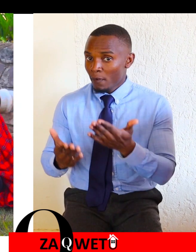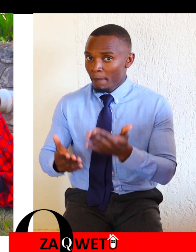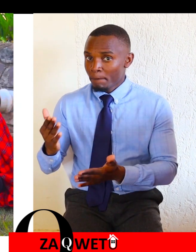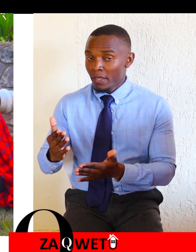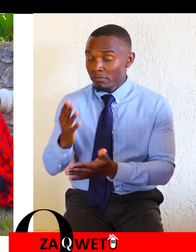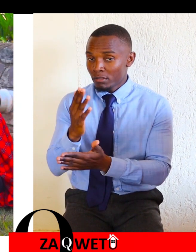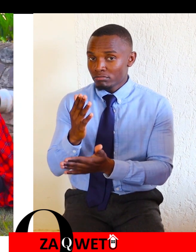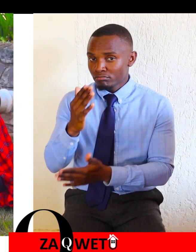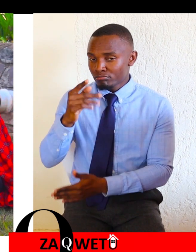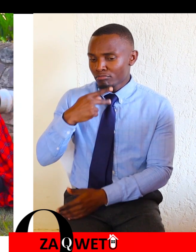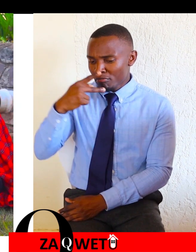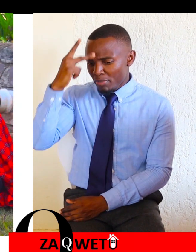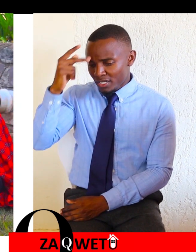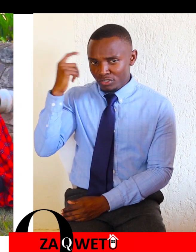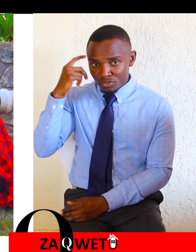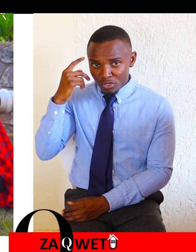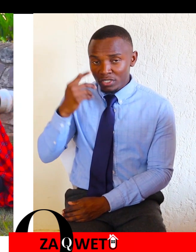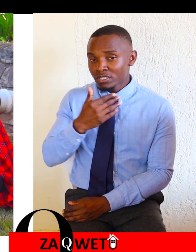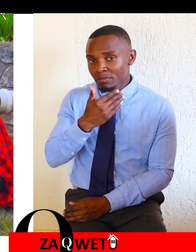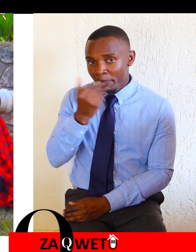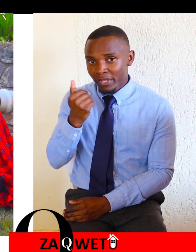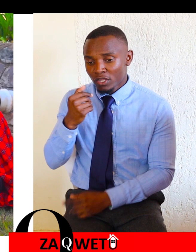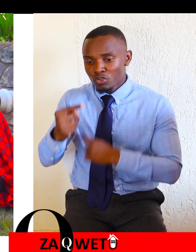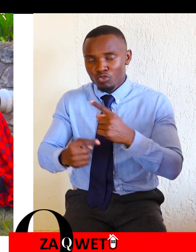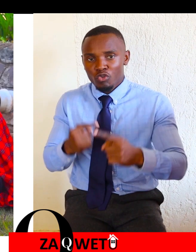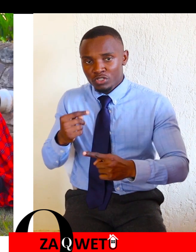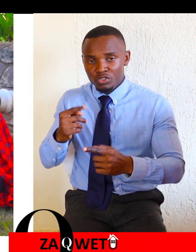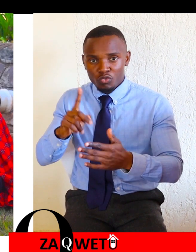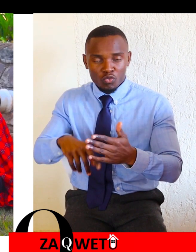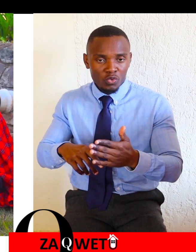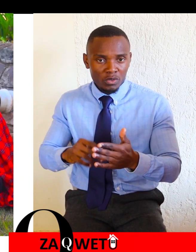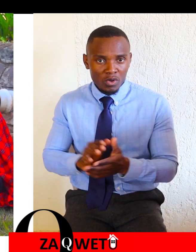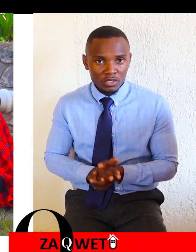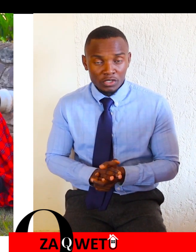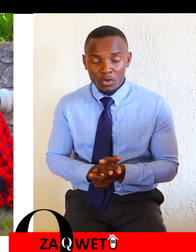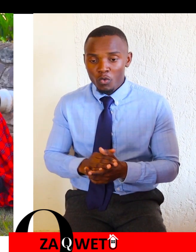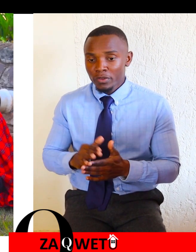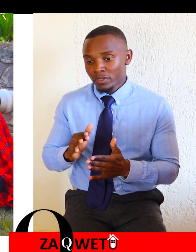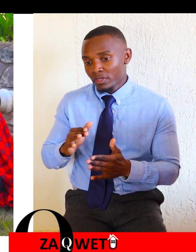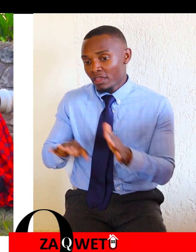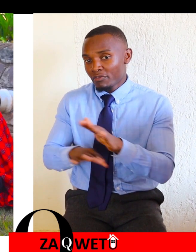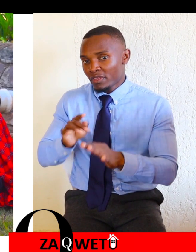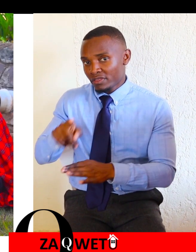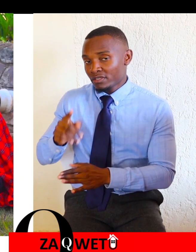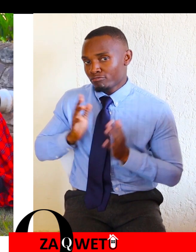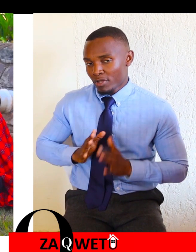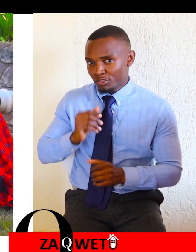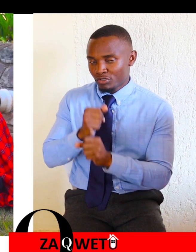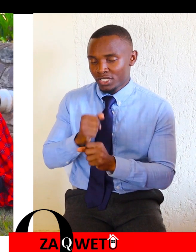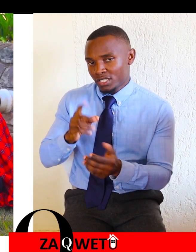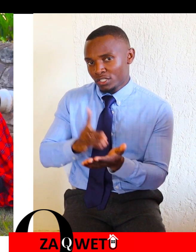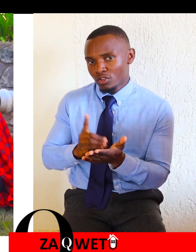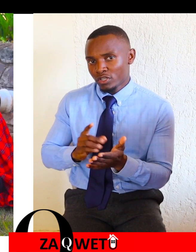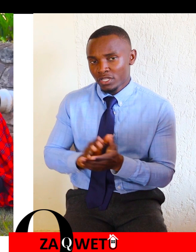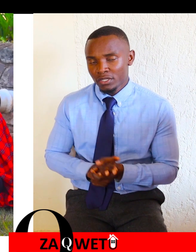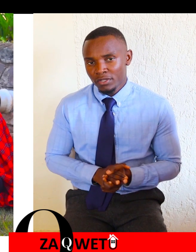So maybe at some point my parents saw it wiser for me to carry on his legacy or what he left behind,